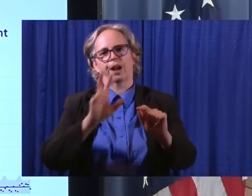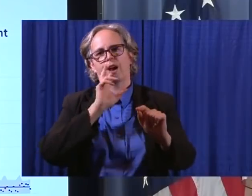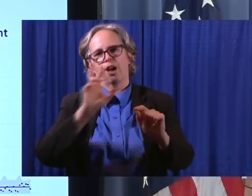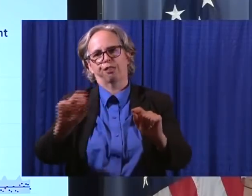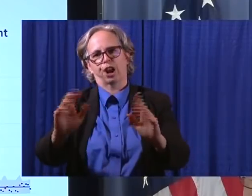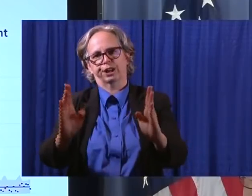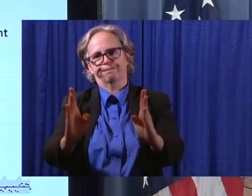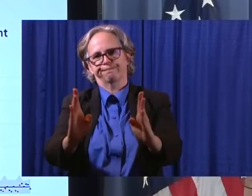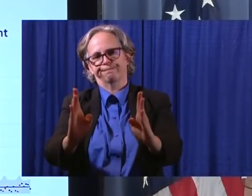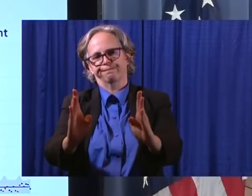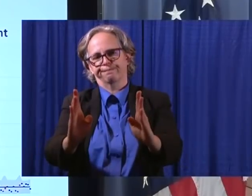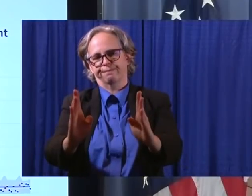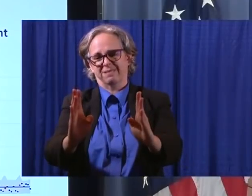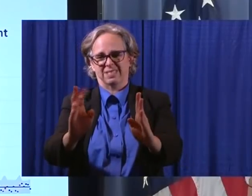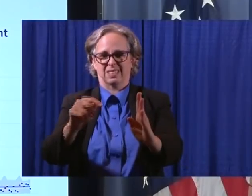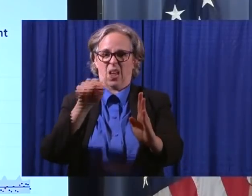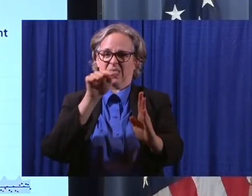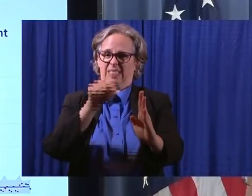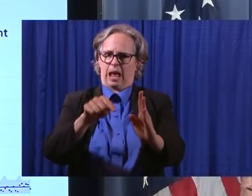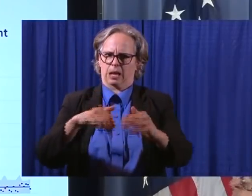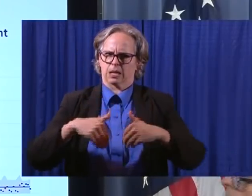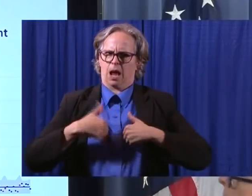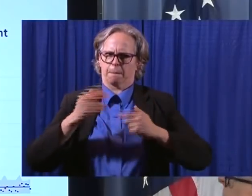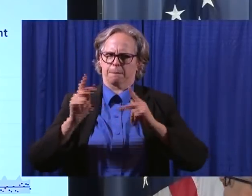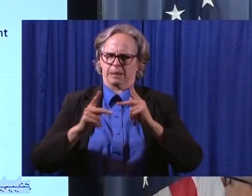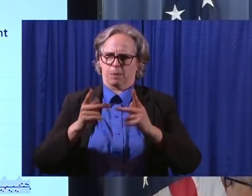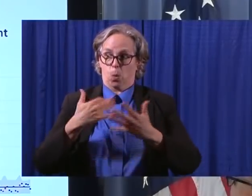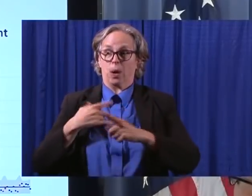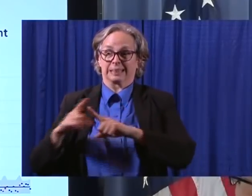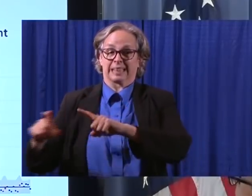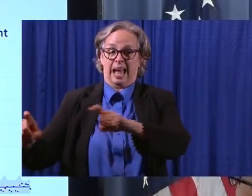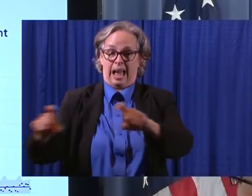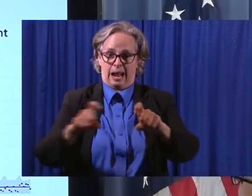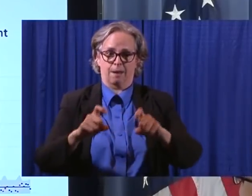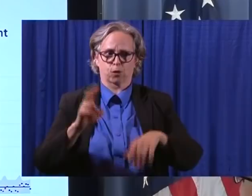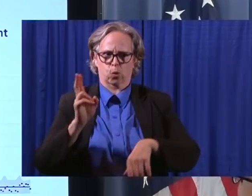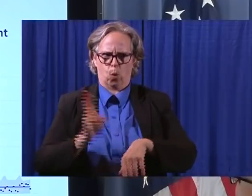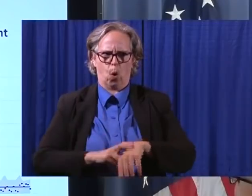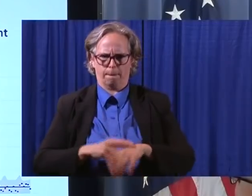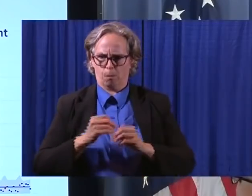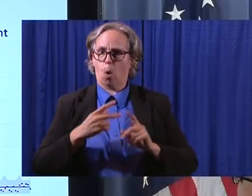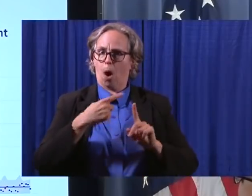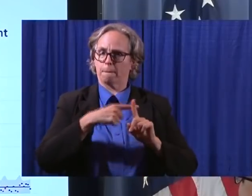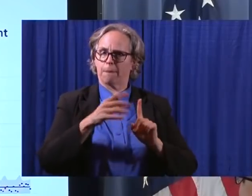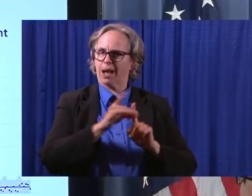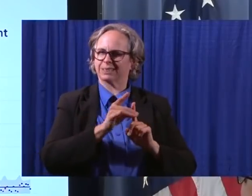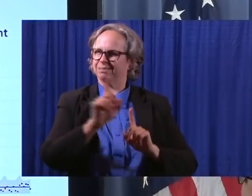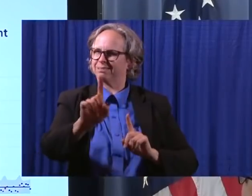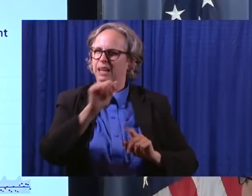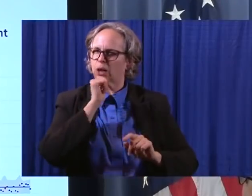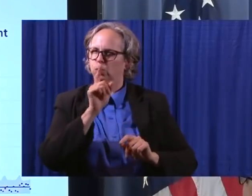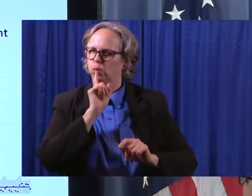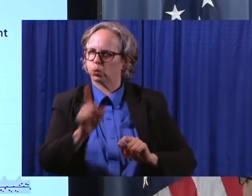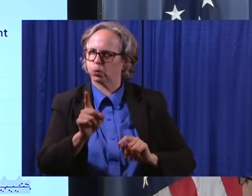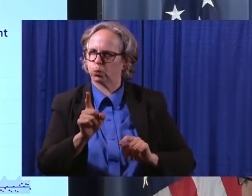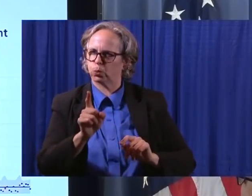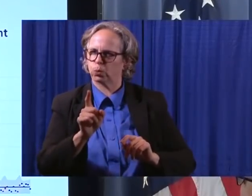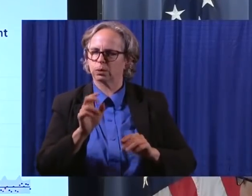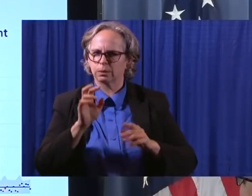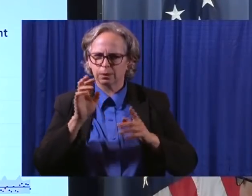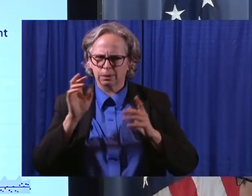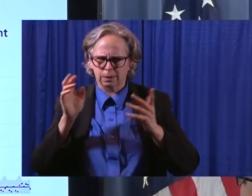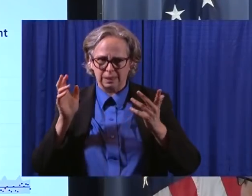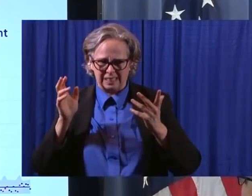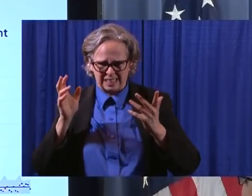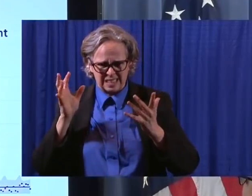not just because we're doing more tests. It really does, in fact, indicate that there is more disease and more disease that's spreading in